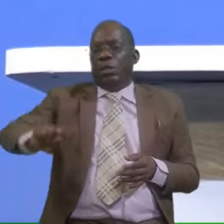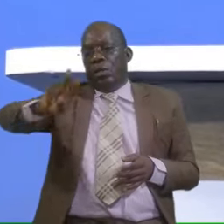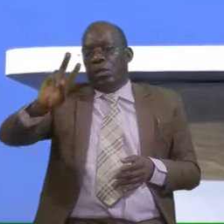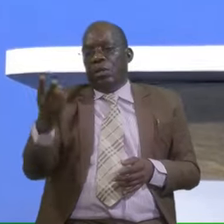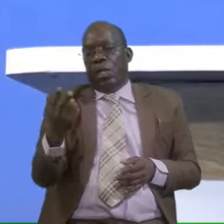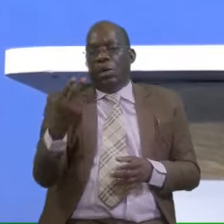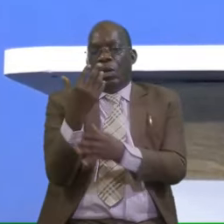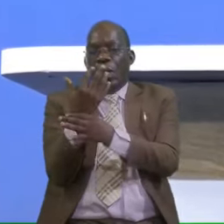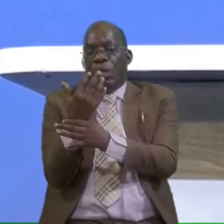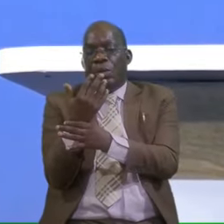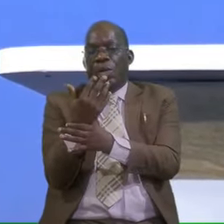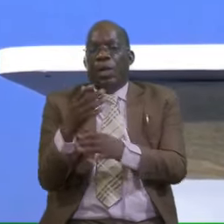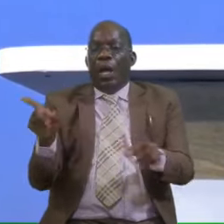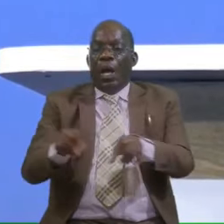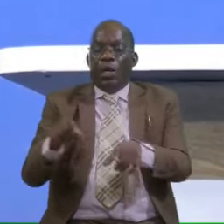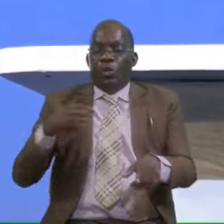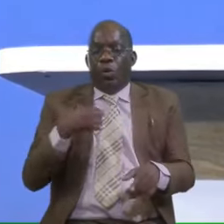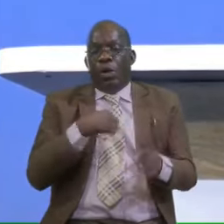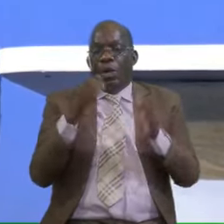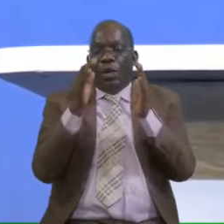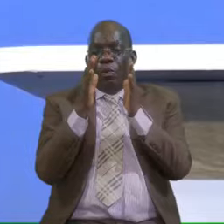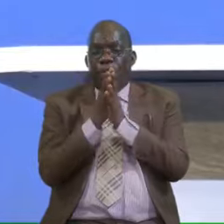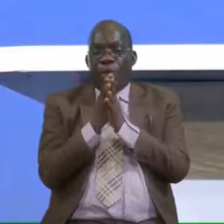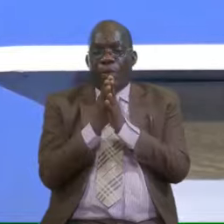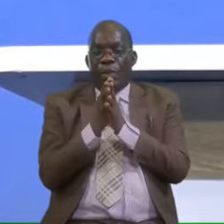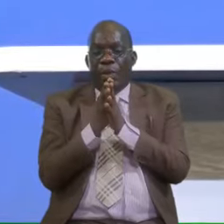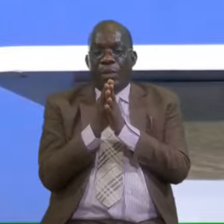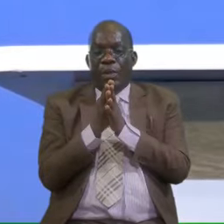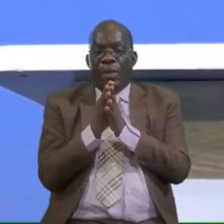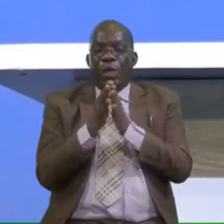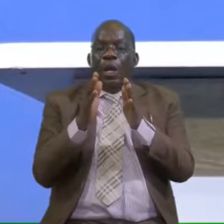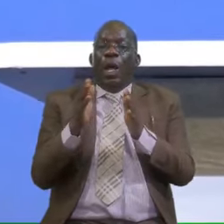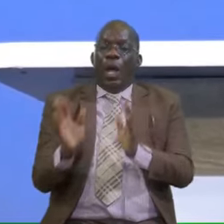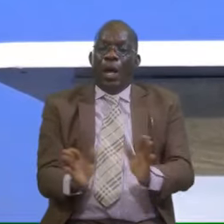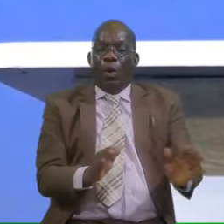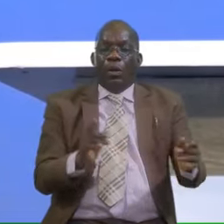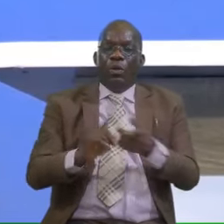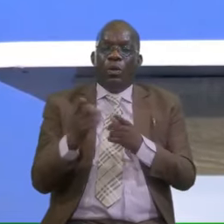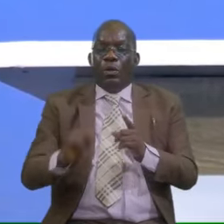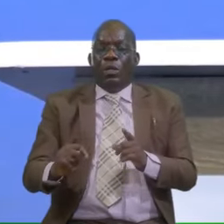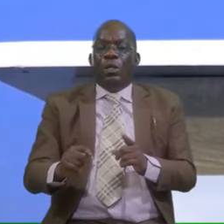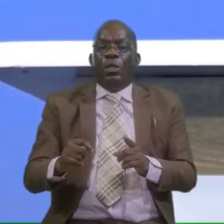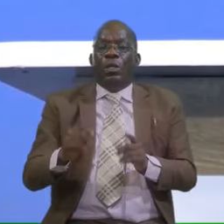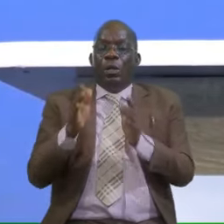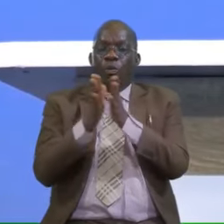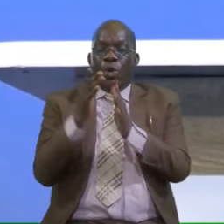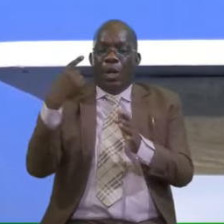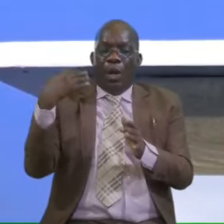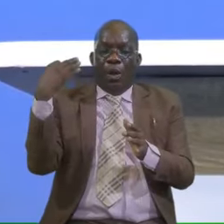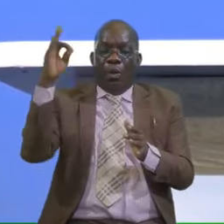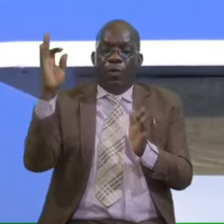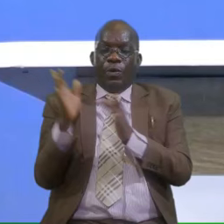And as we pray in line with the prayer of Jesus,